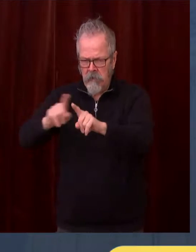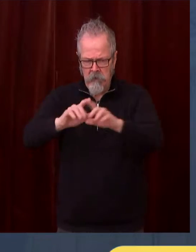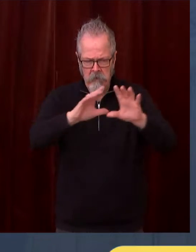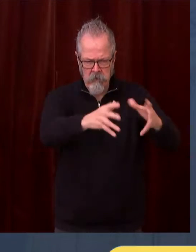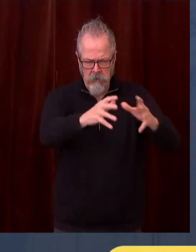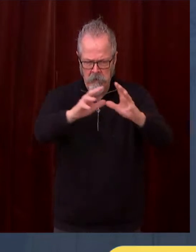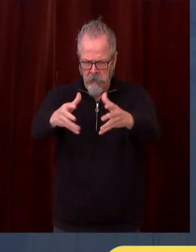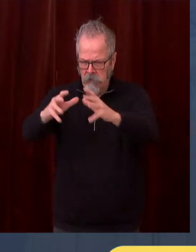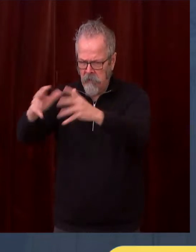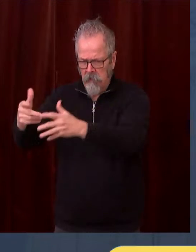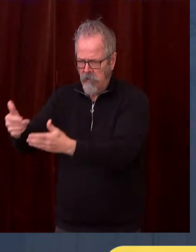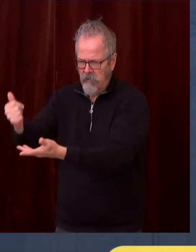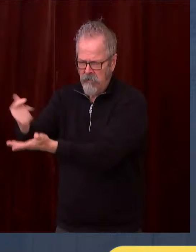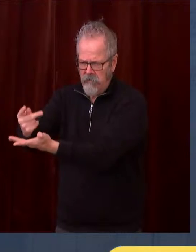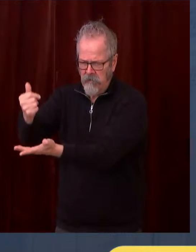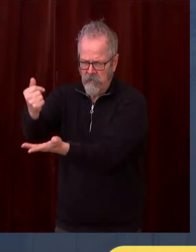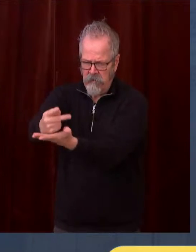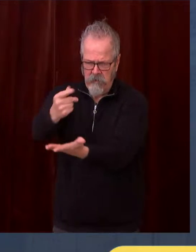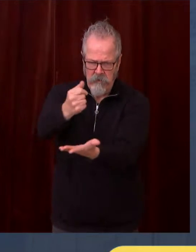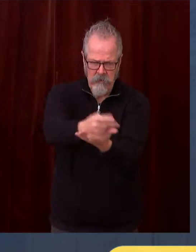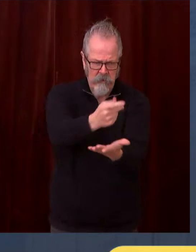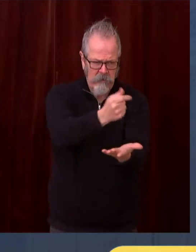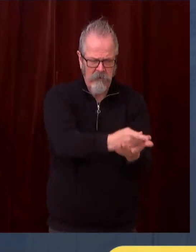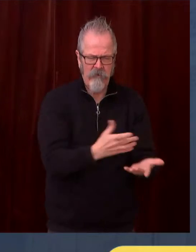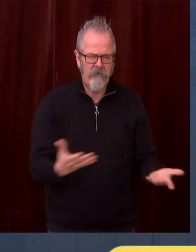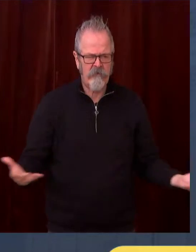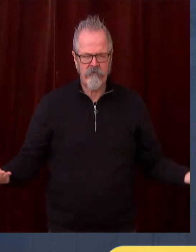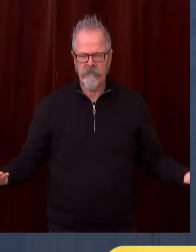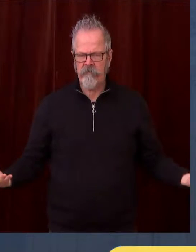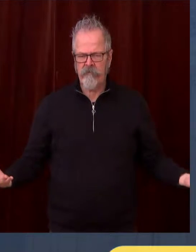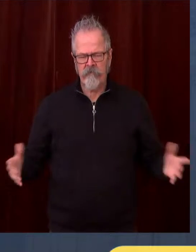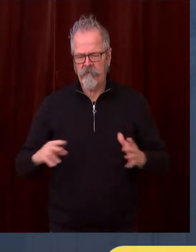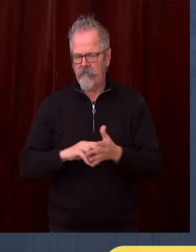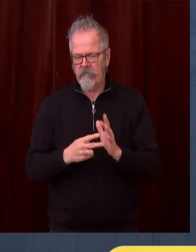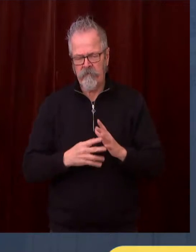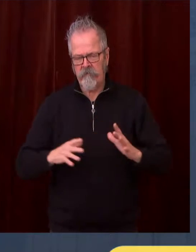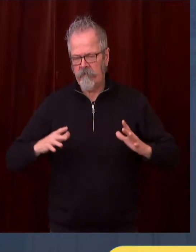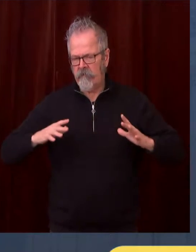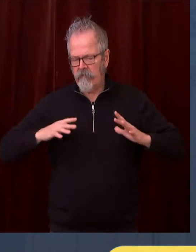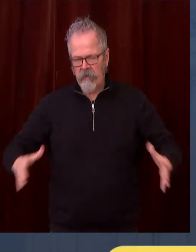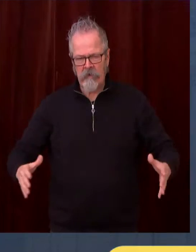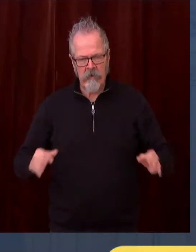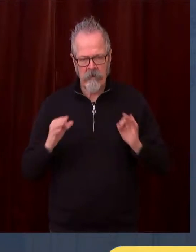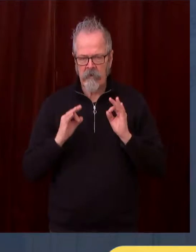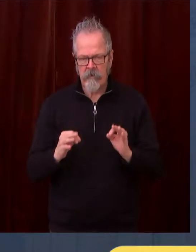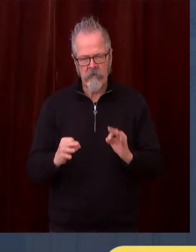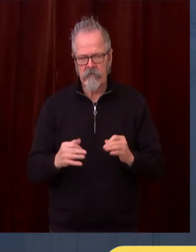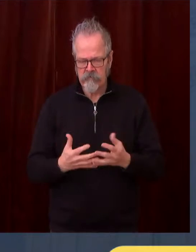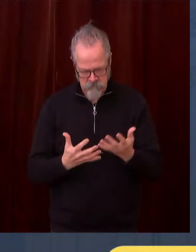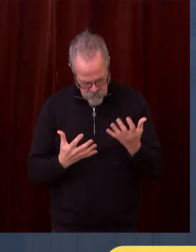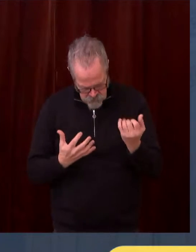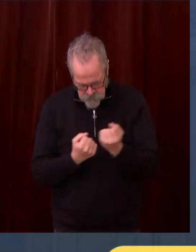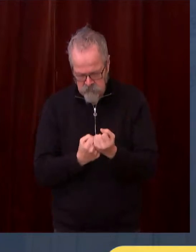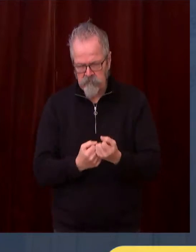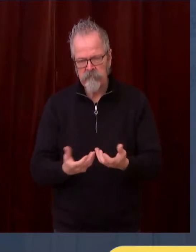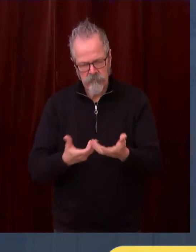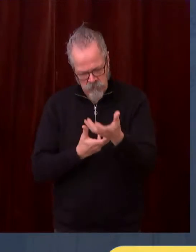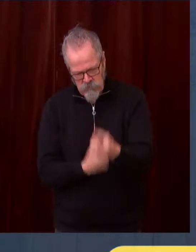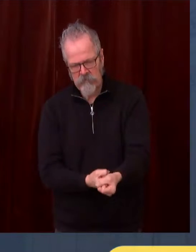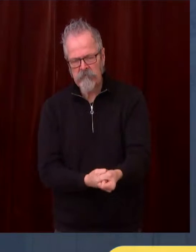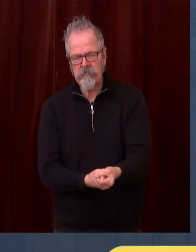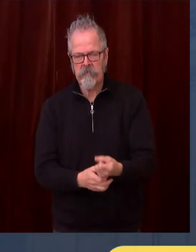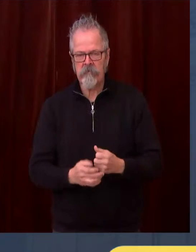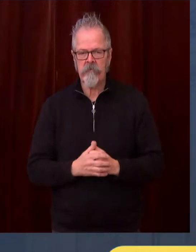secure vaccine. These experts, after review, advised me that the FDA followed its usual